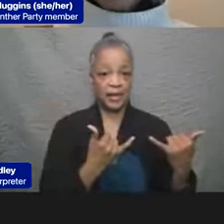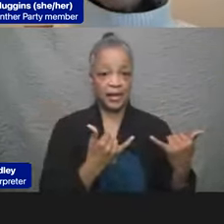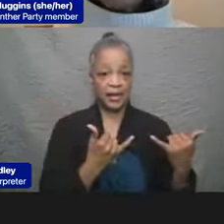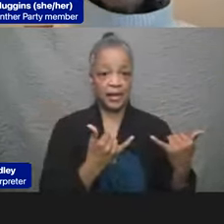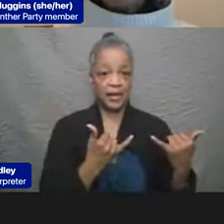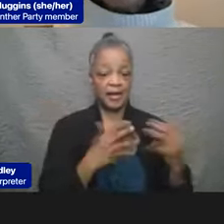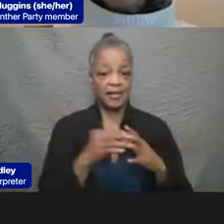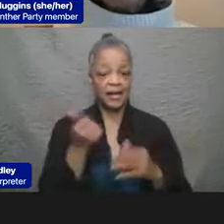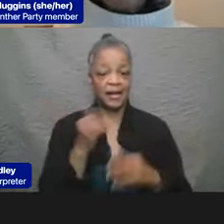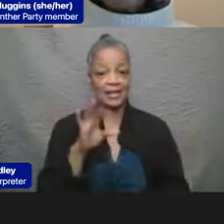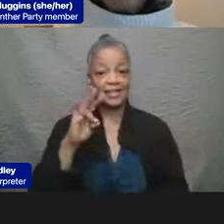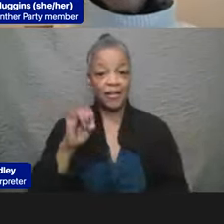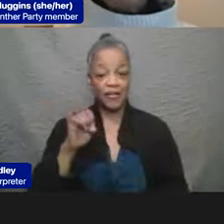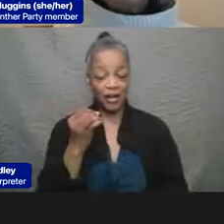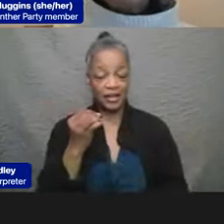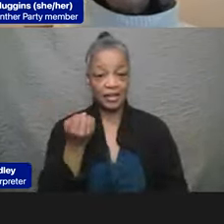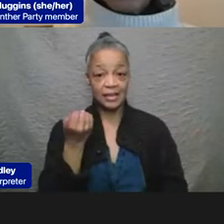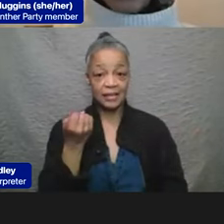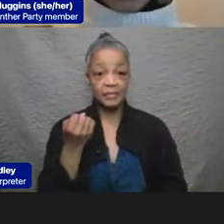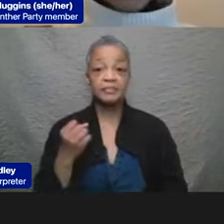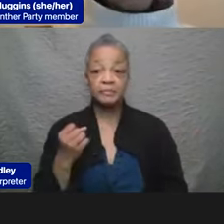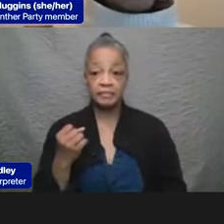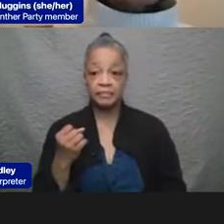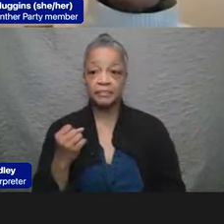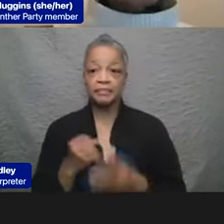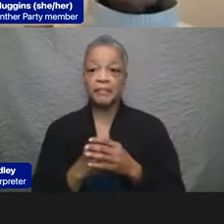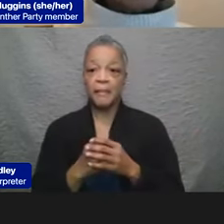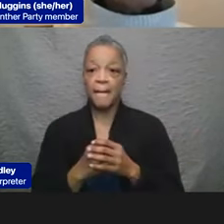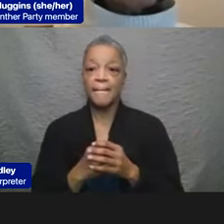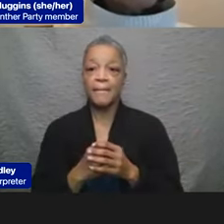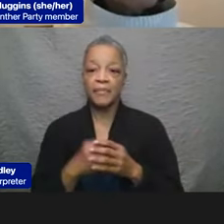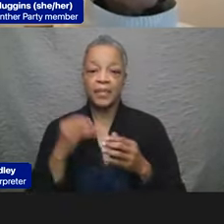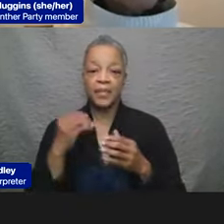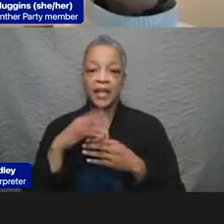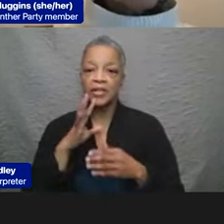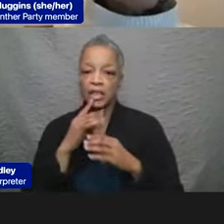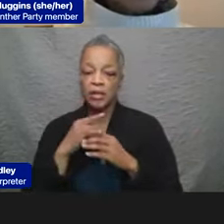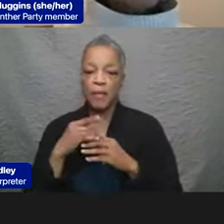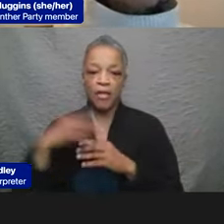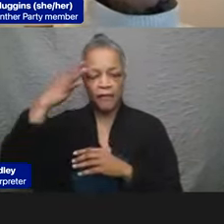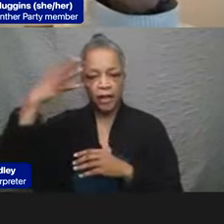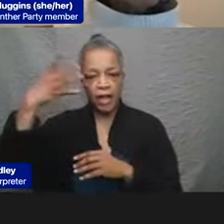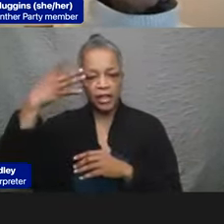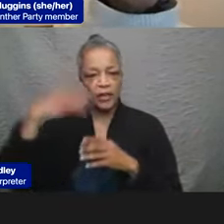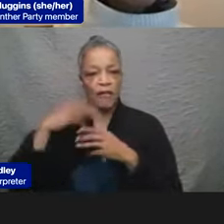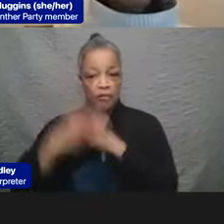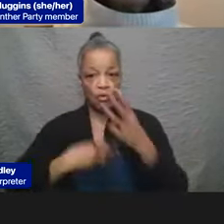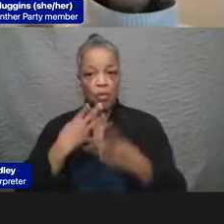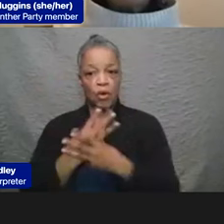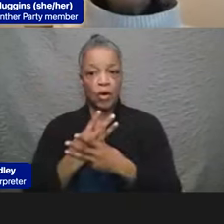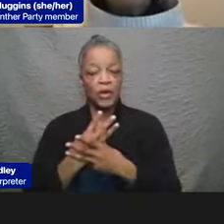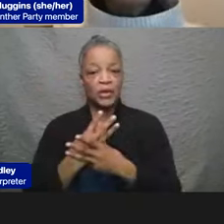of 1970, where his talk. He talks about the philosophies of the world. He talks about